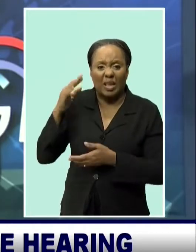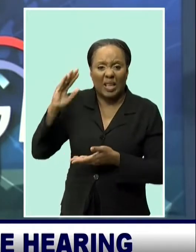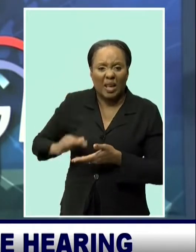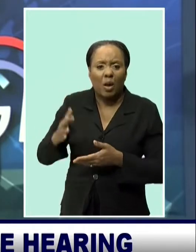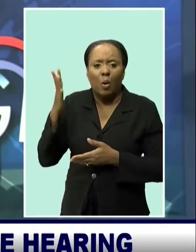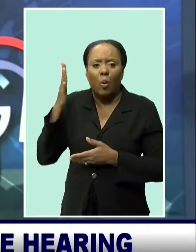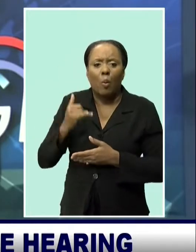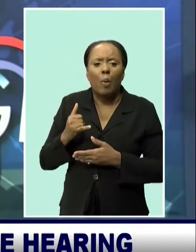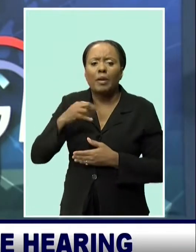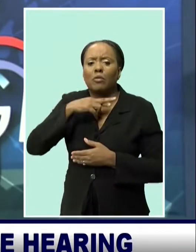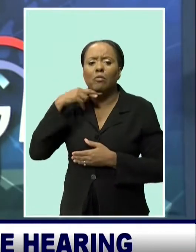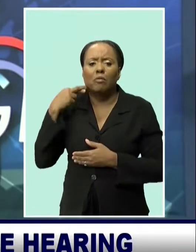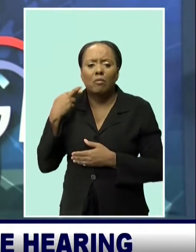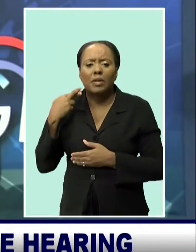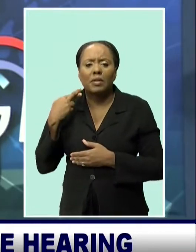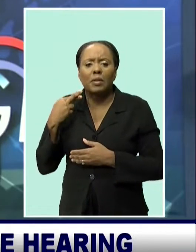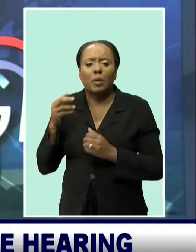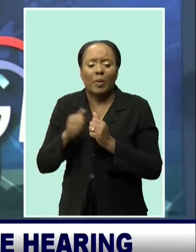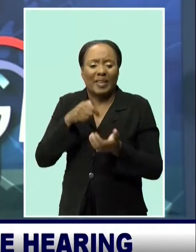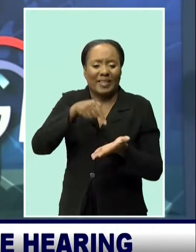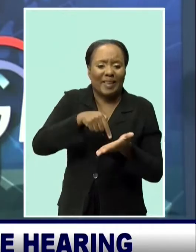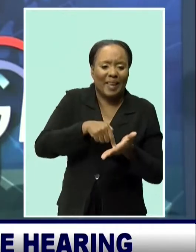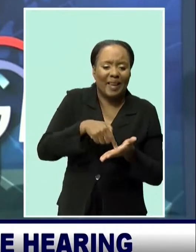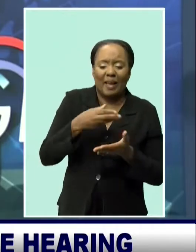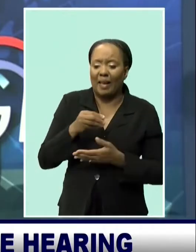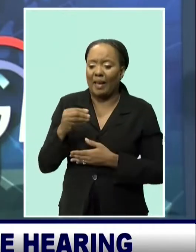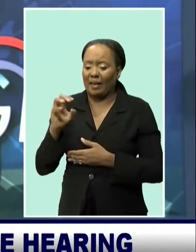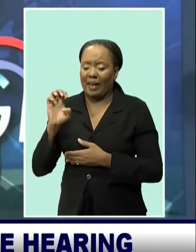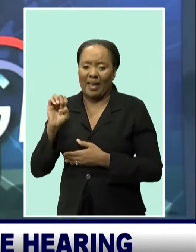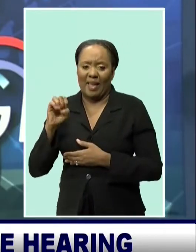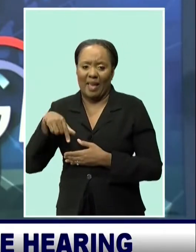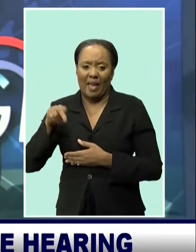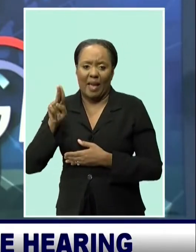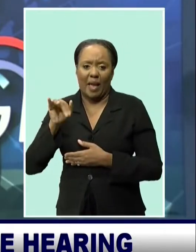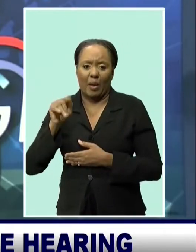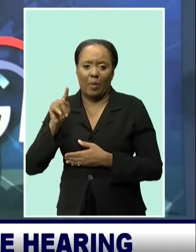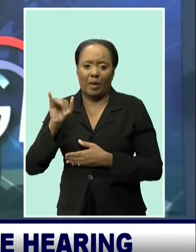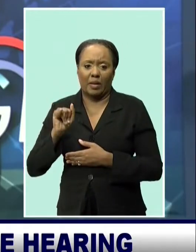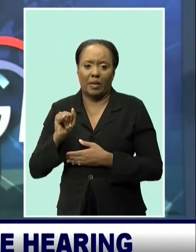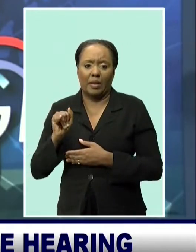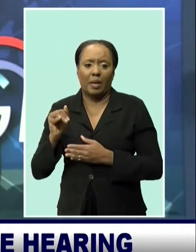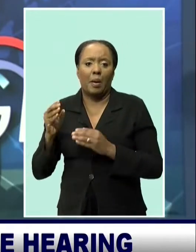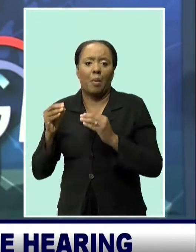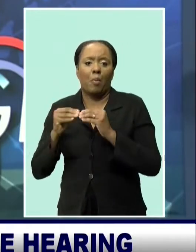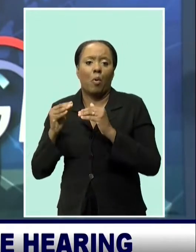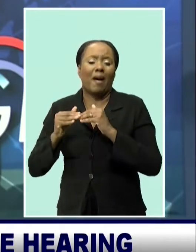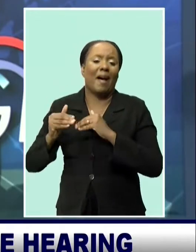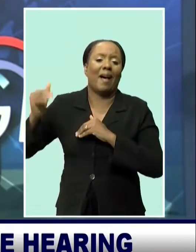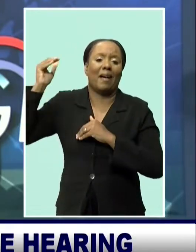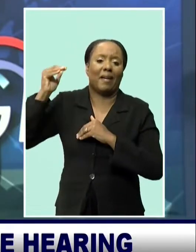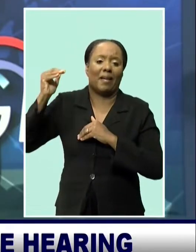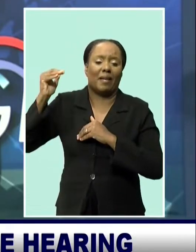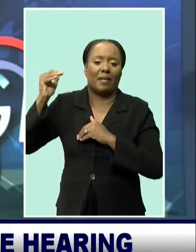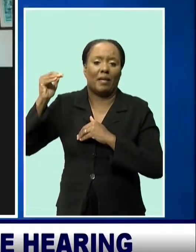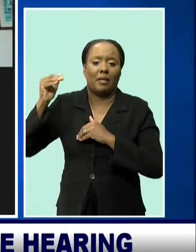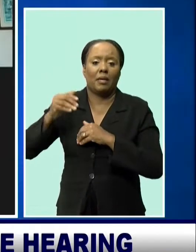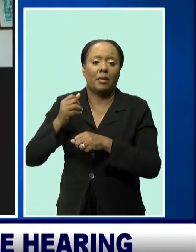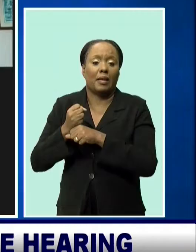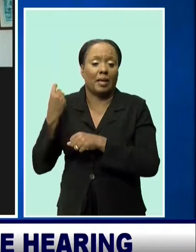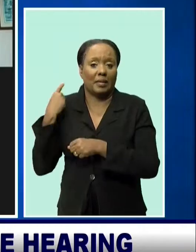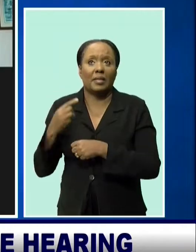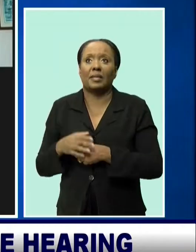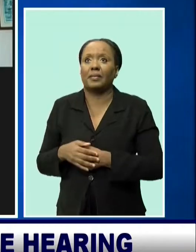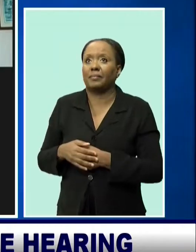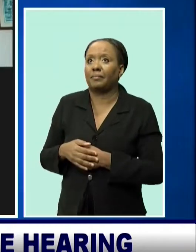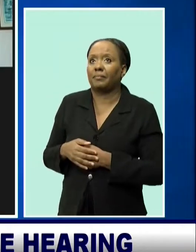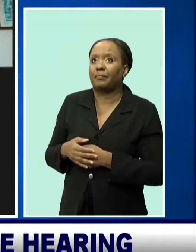debt and equity higher in 2021 than in 2020? The power company's expert witness answered. let me address